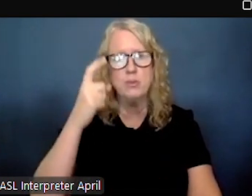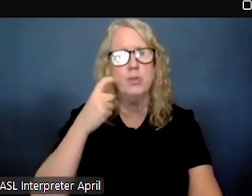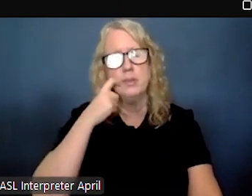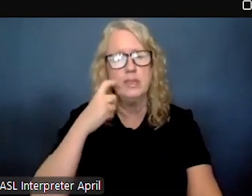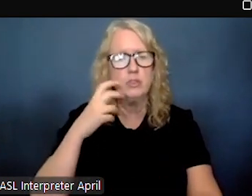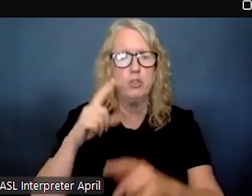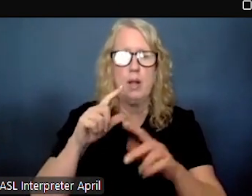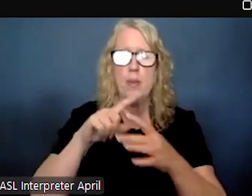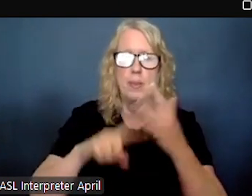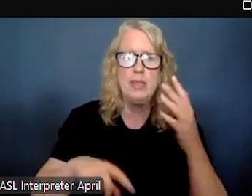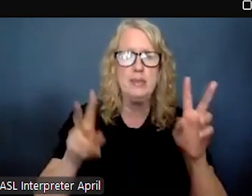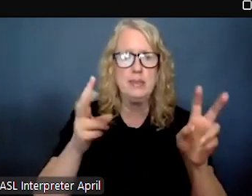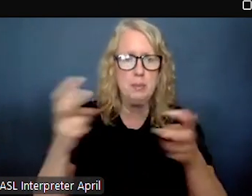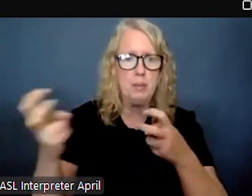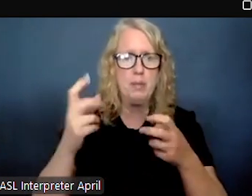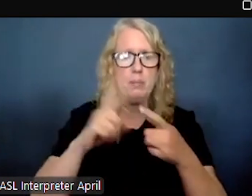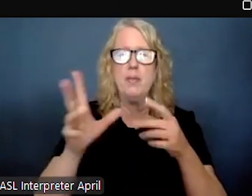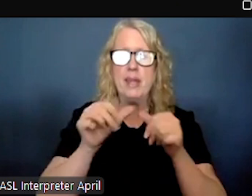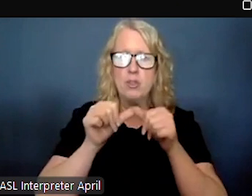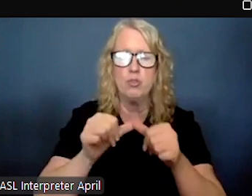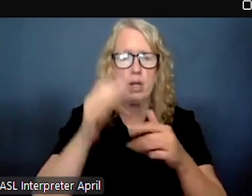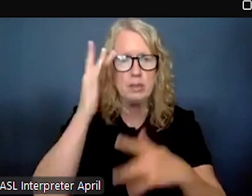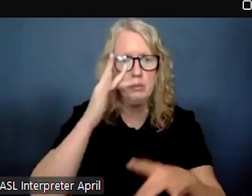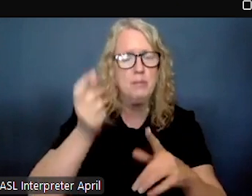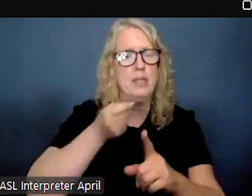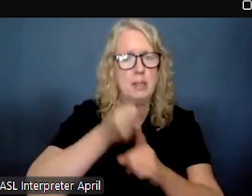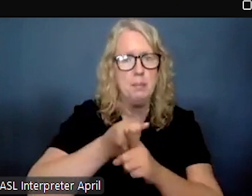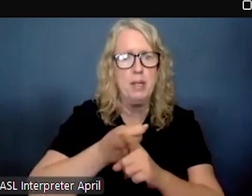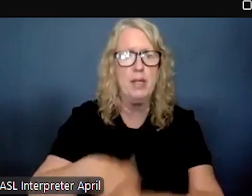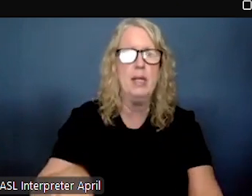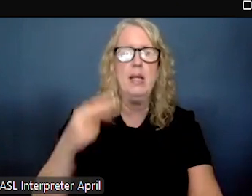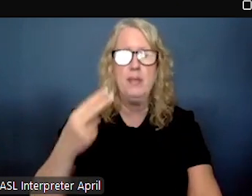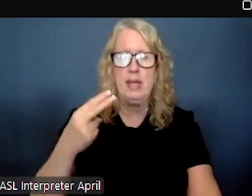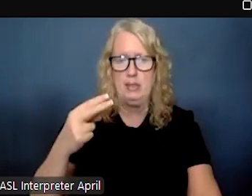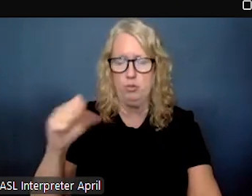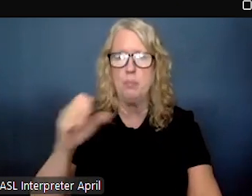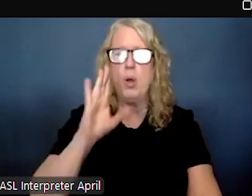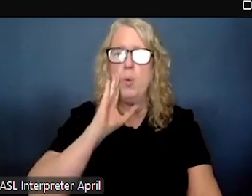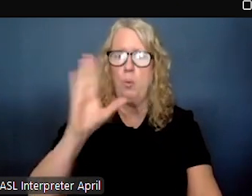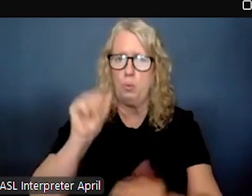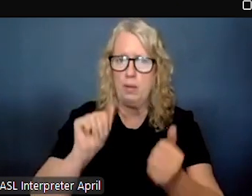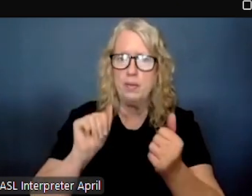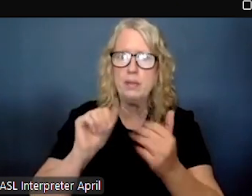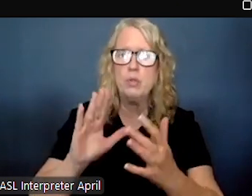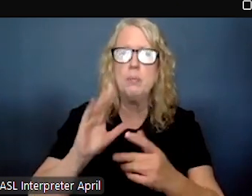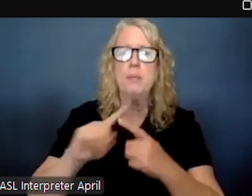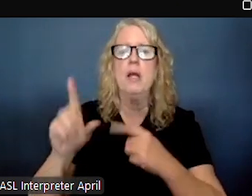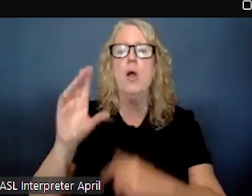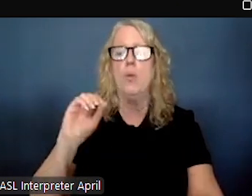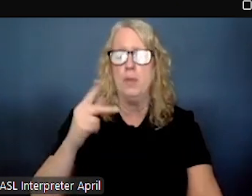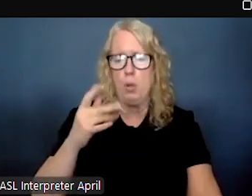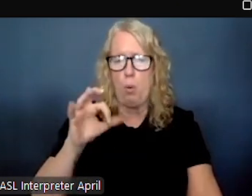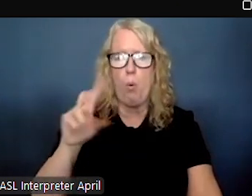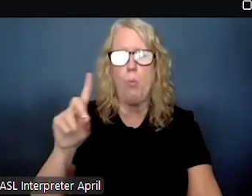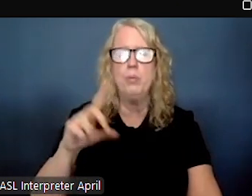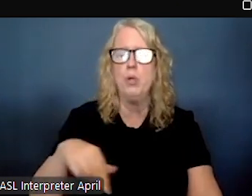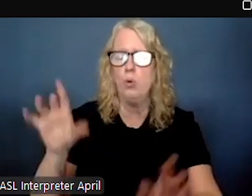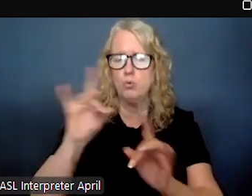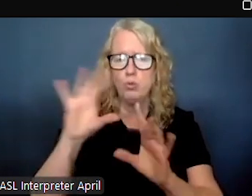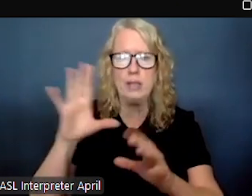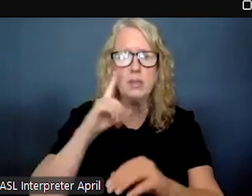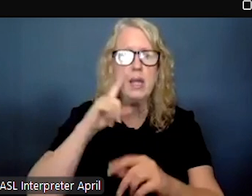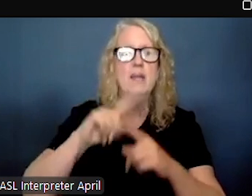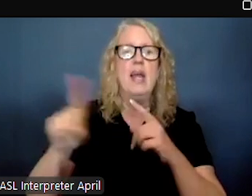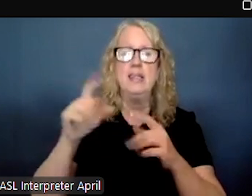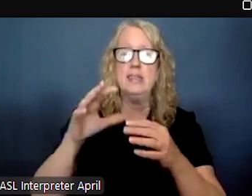These issues now rival chronic disease in their impact. HHS will aggressively combat the opioid crisis, especially the spread